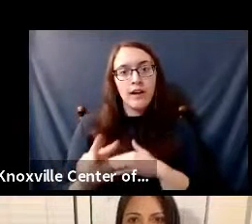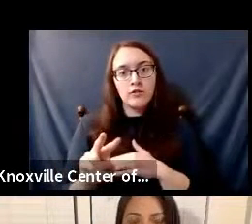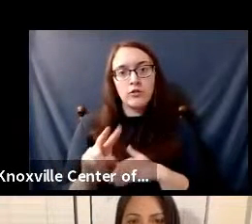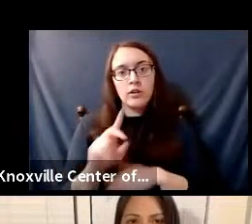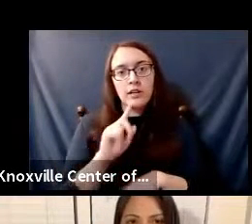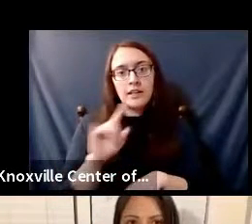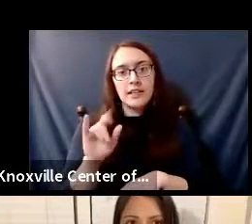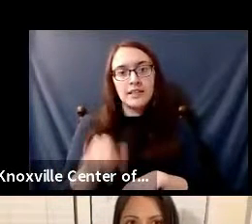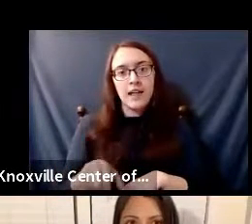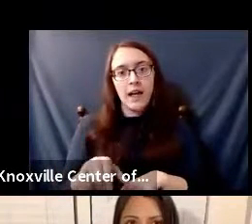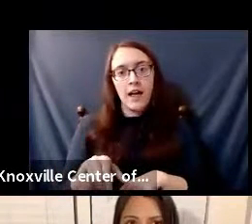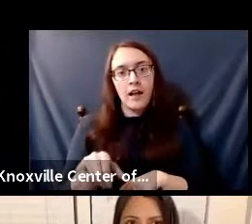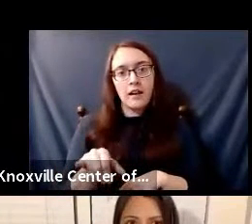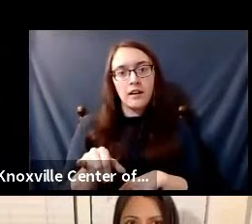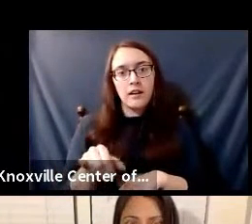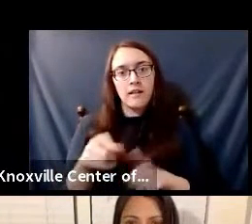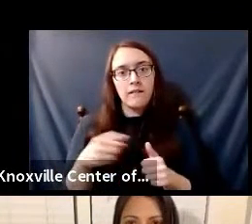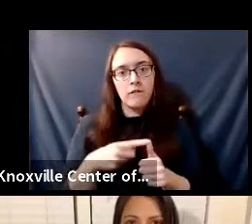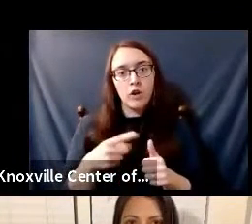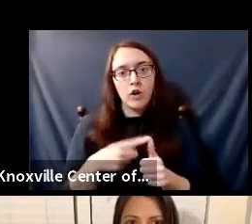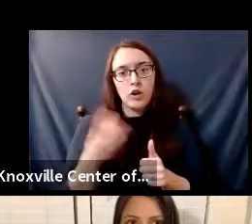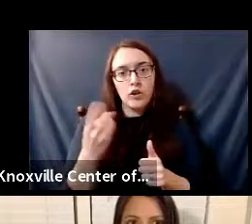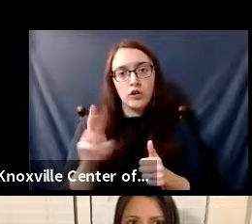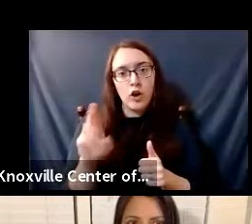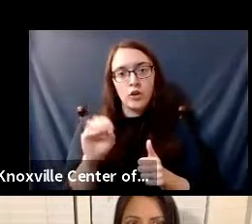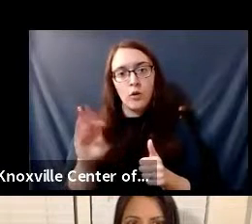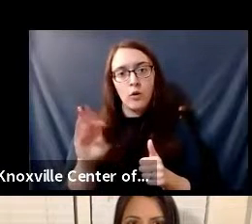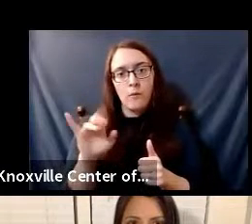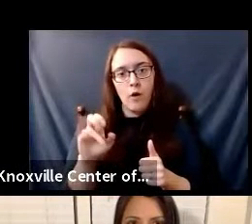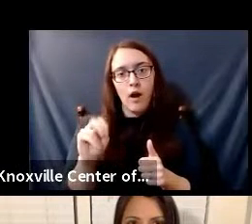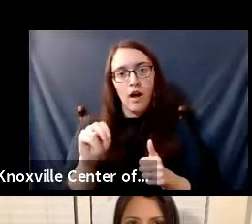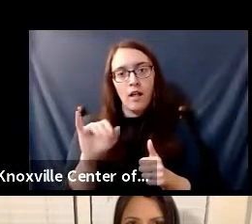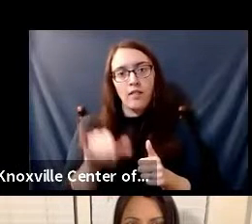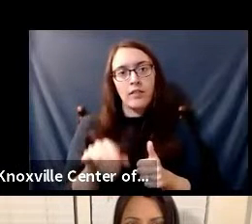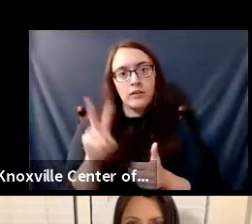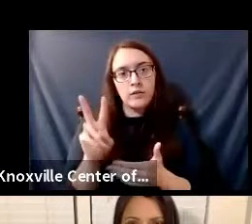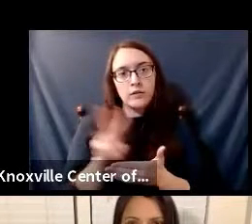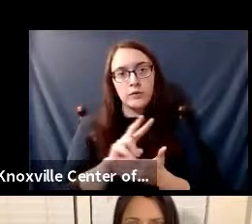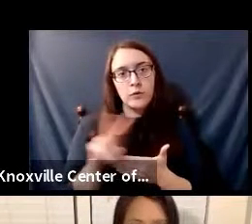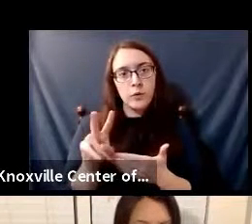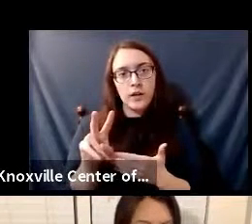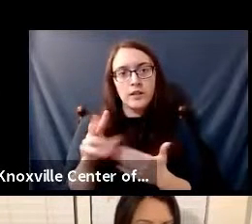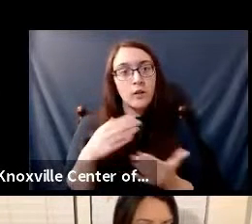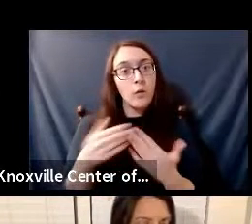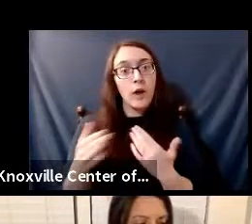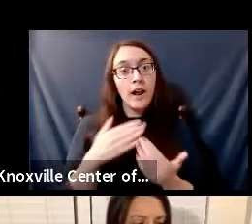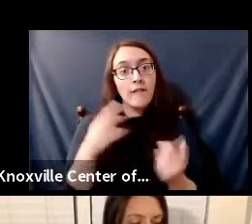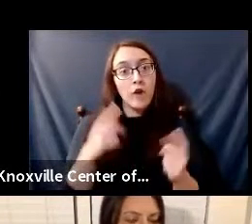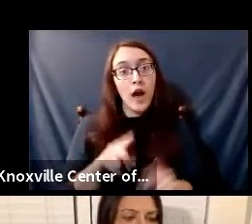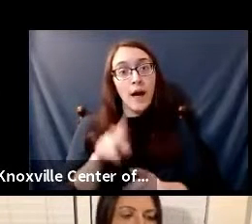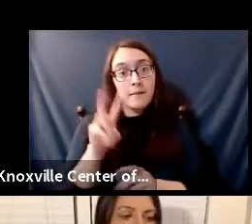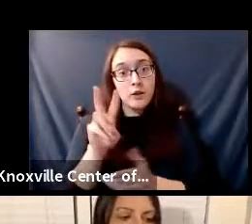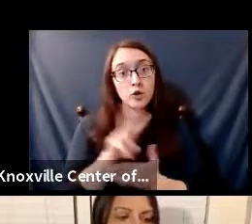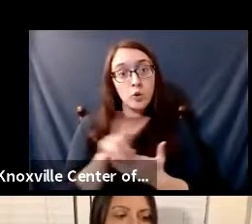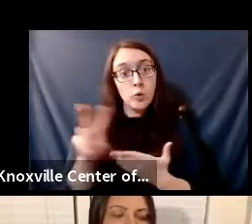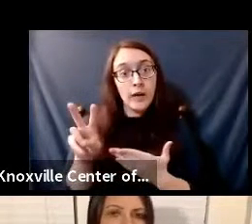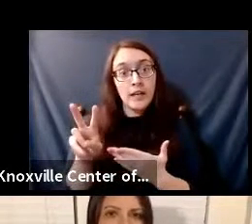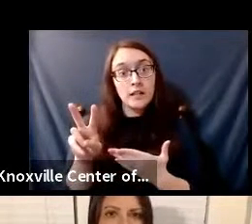that first of all, to Dr. O'Brien's point, is that if 2 weeks, whatever happens in 2 weeks has already been,